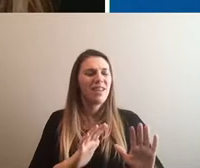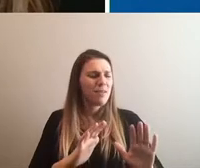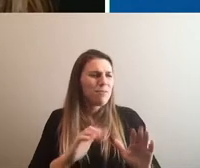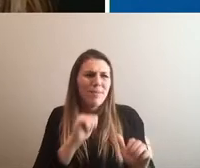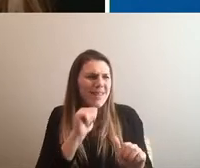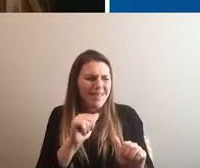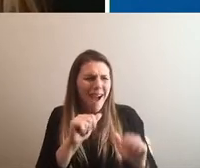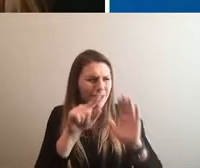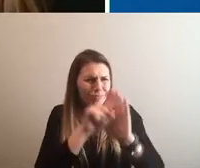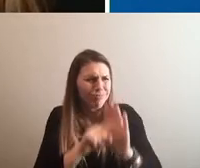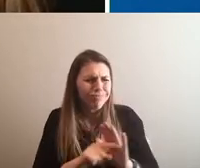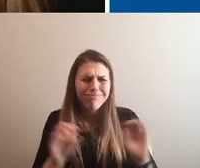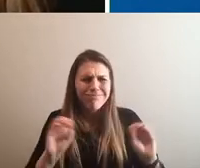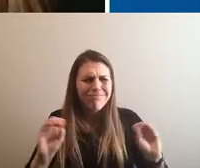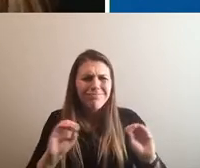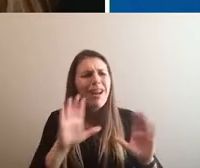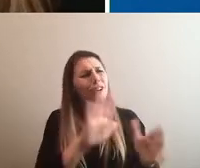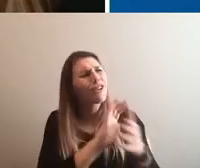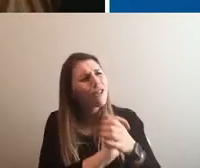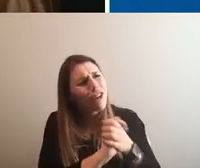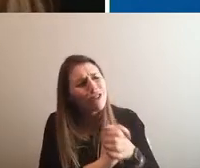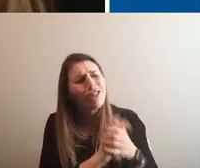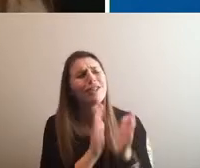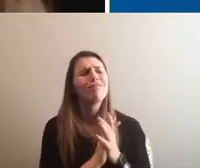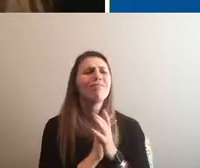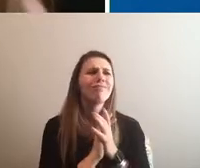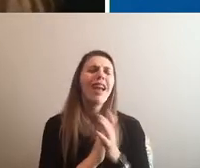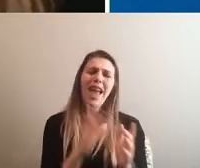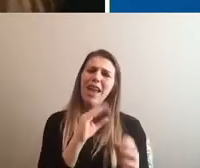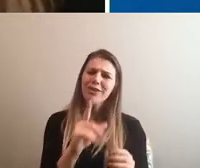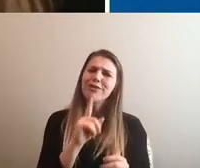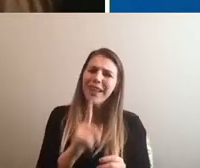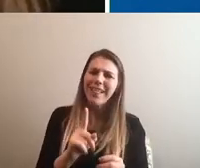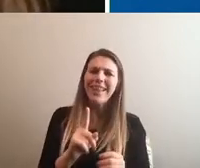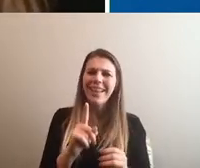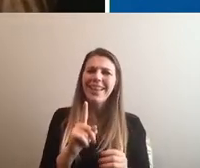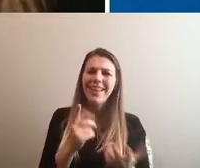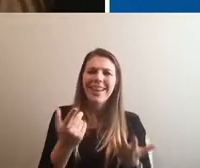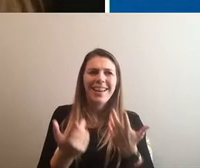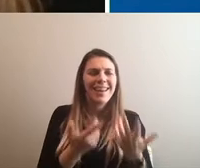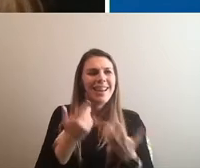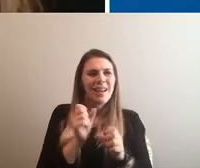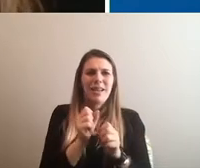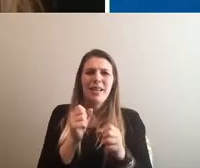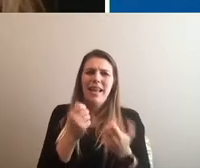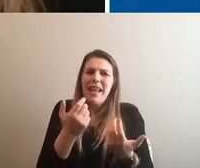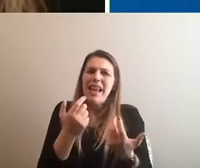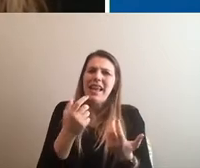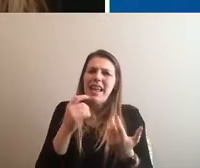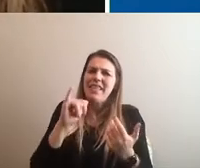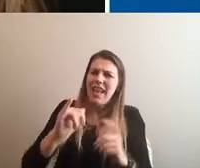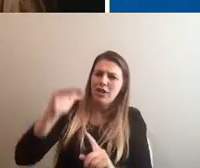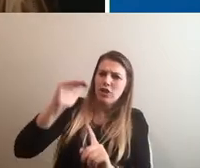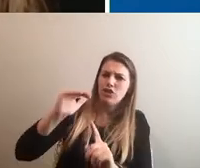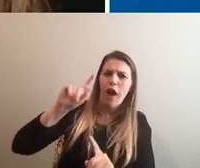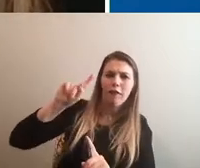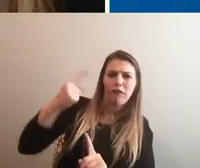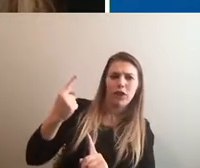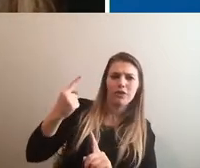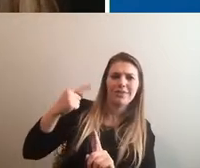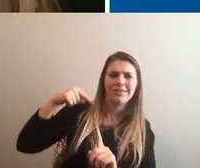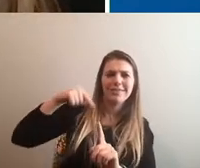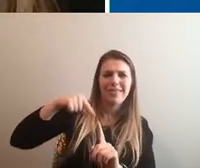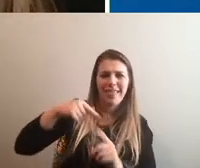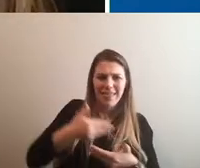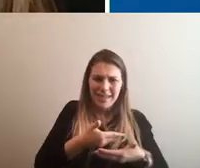And congratulations. And to just sort of bring about that it's a child first, that this infant